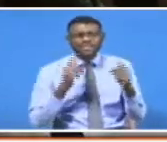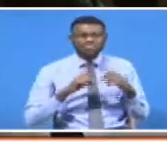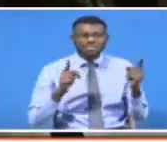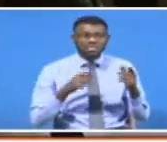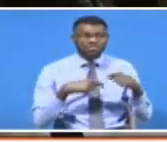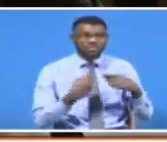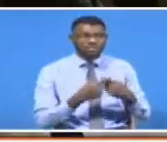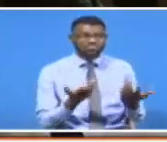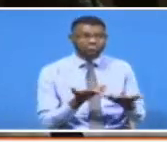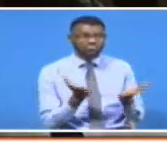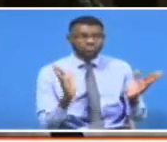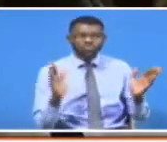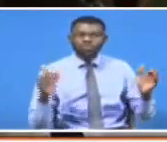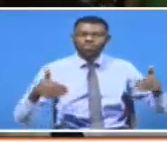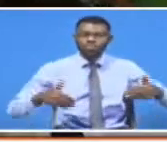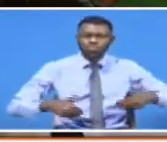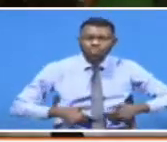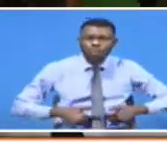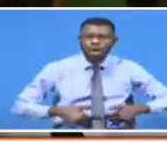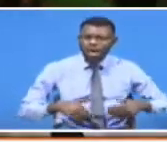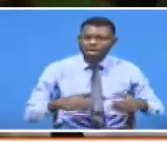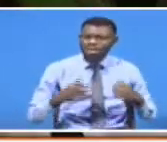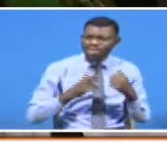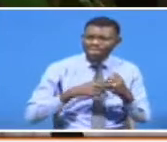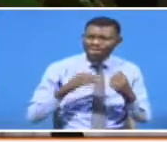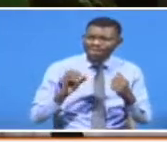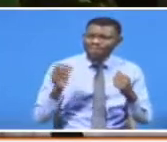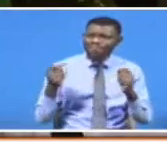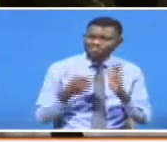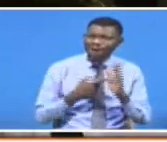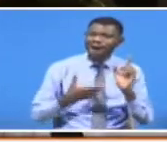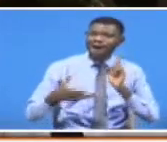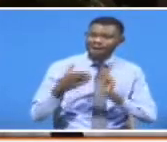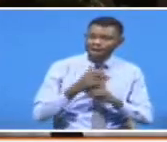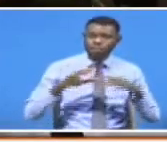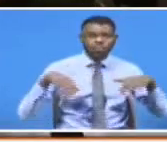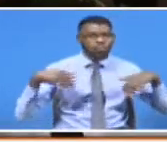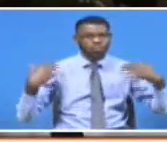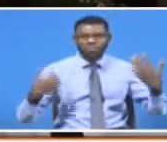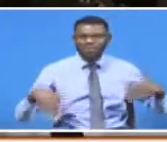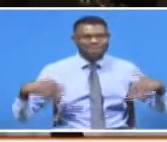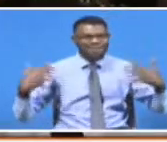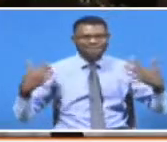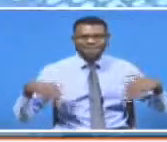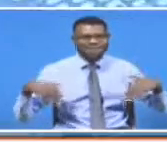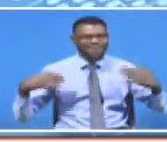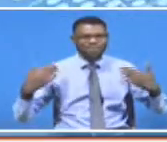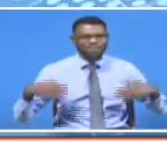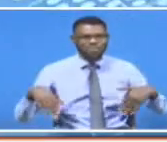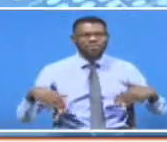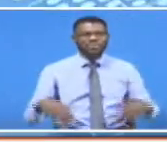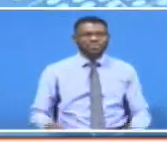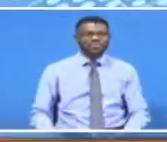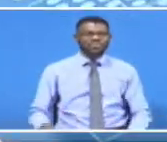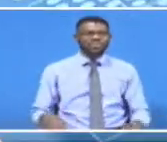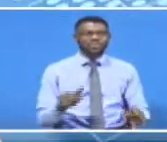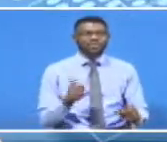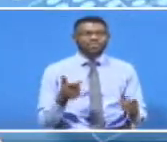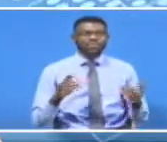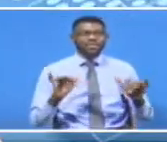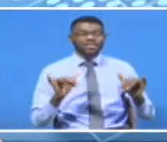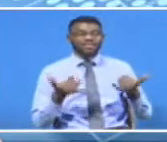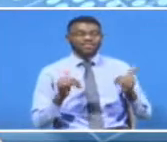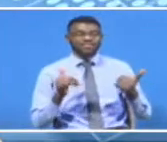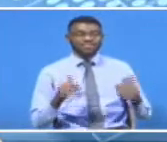young, developing team to hit 70 points, it's a remarkable achievement from the guys. In other news, after